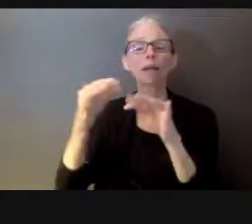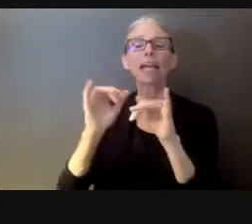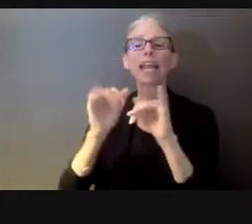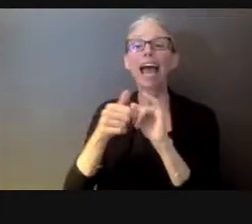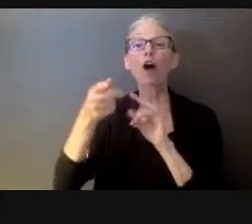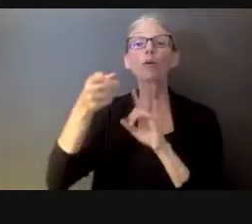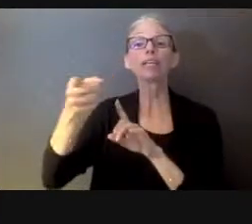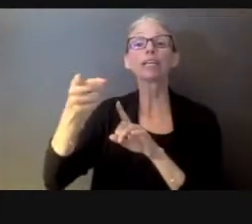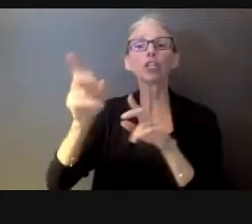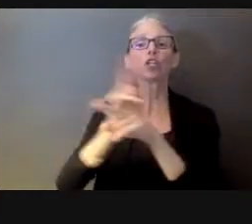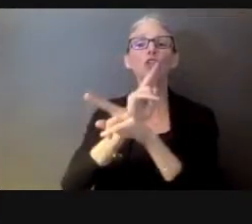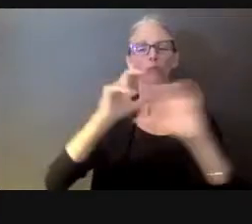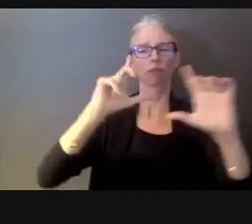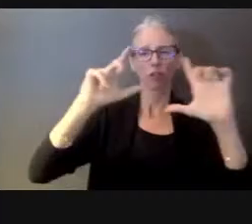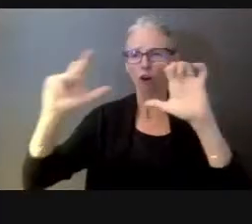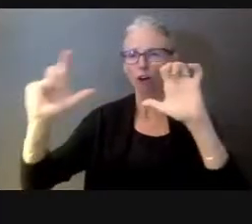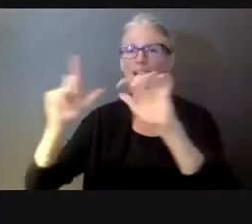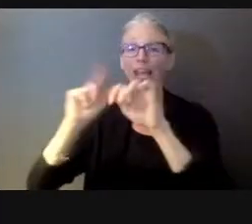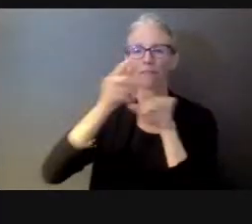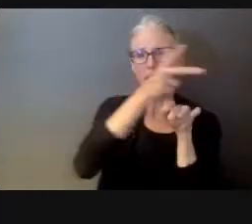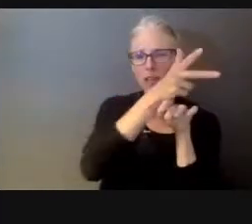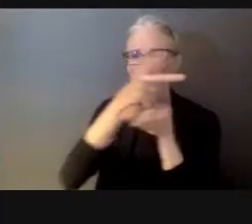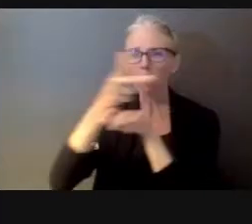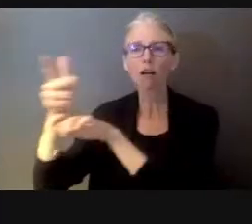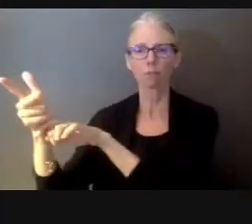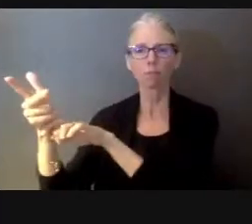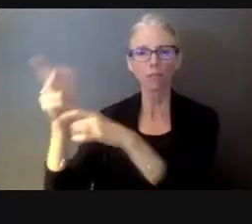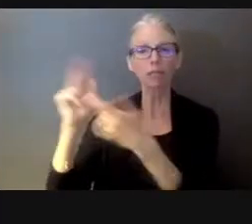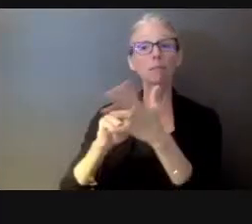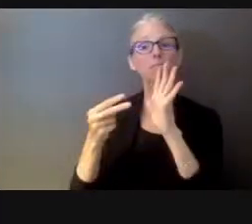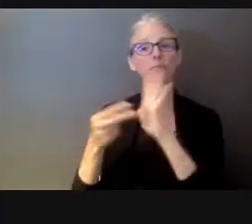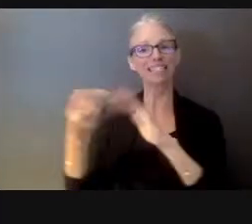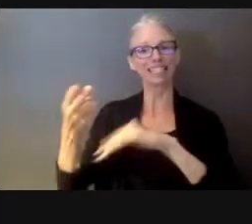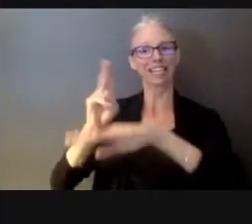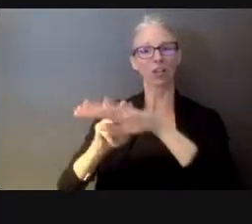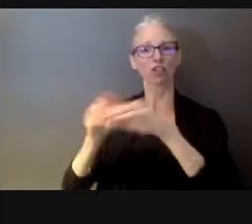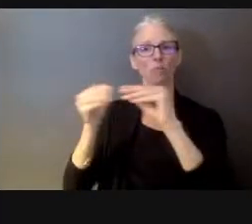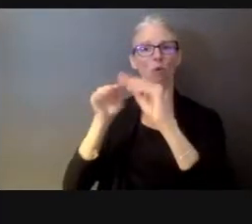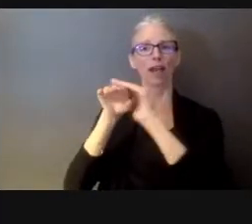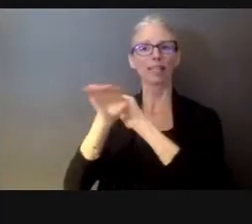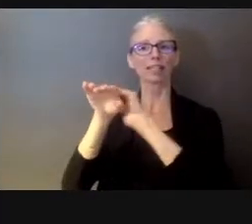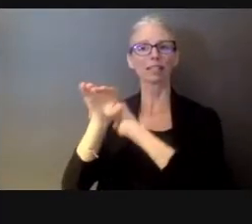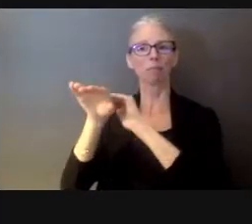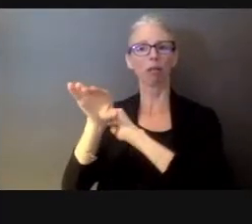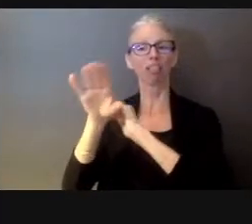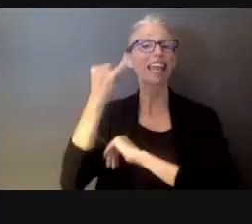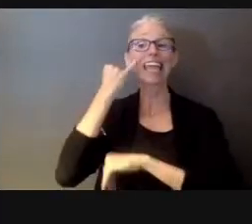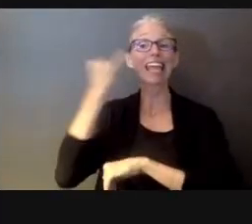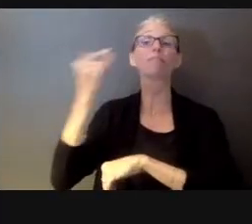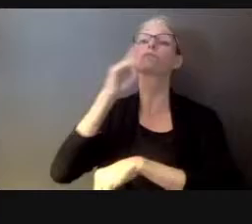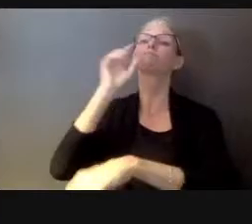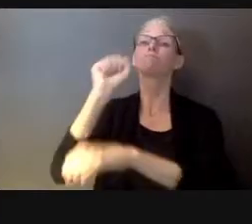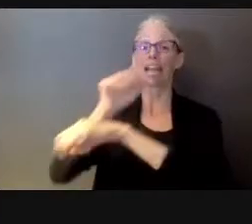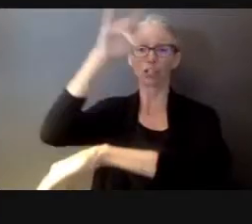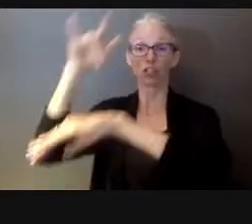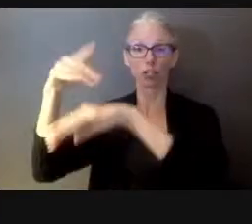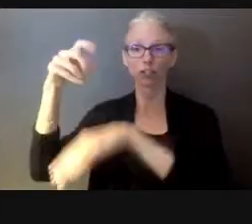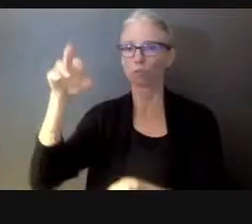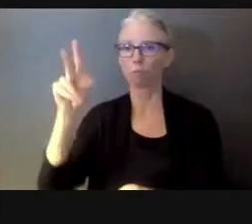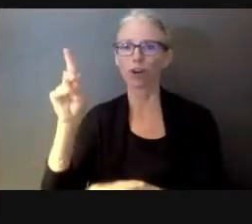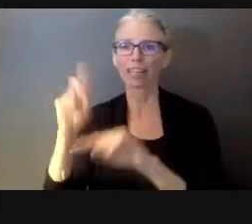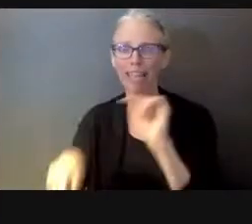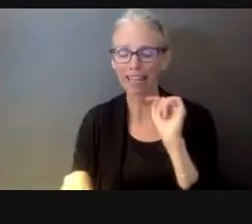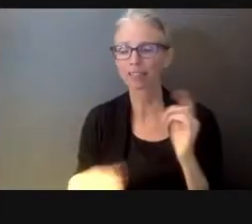after experiencing a mobility-related disability himself. Shira Stanfield is going to tell us about how Parks